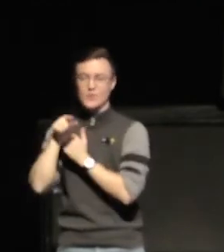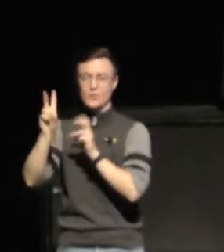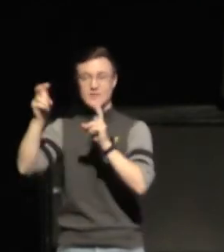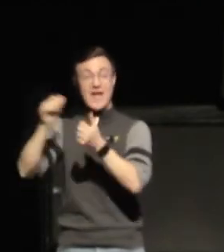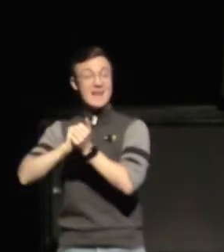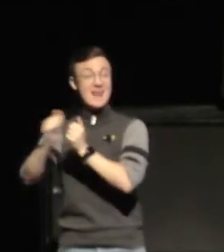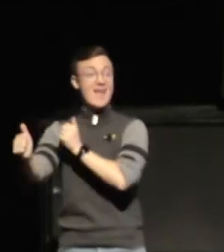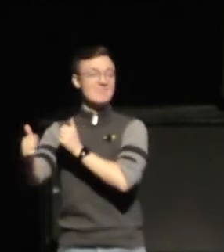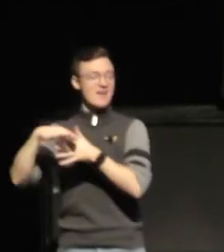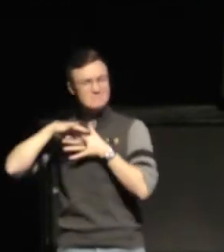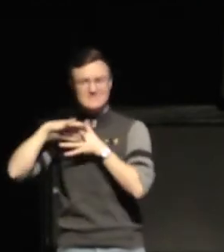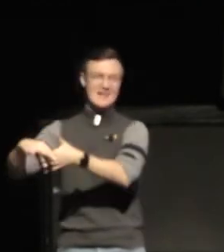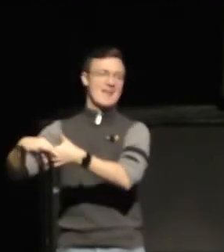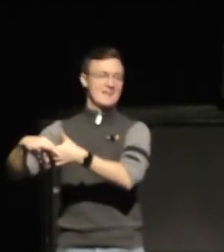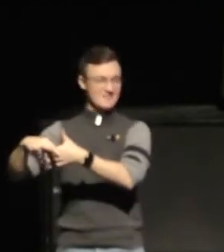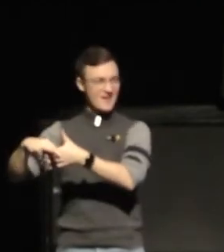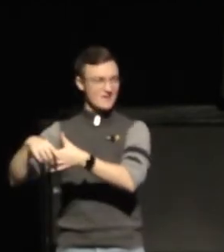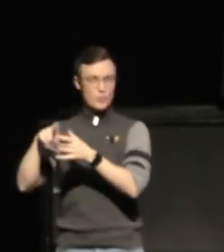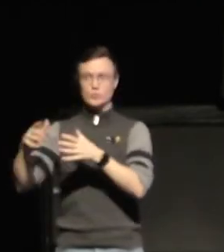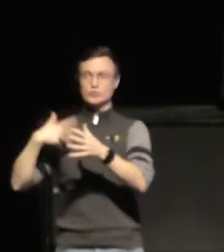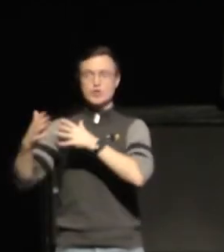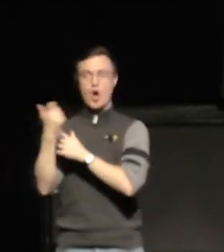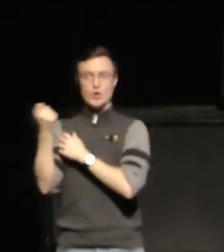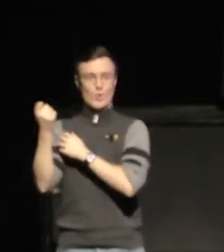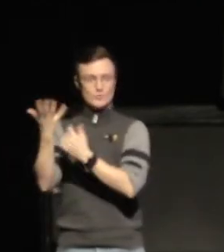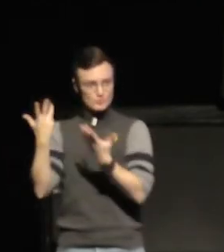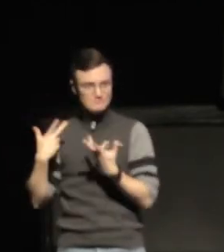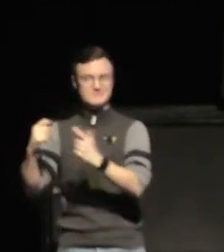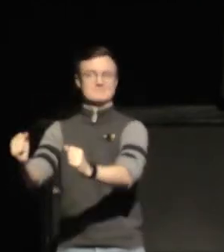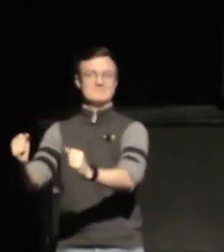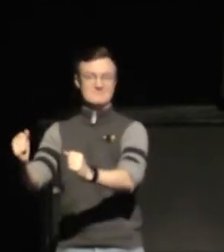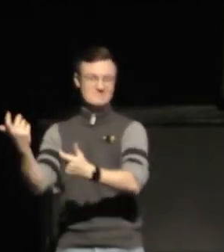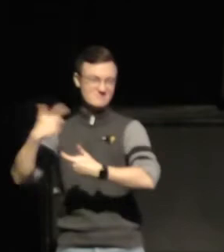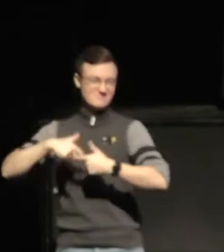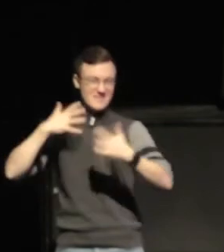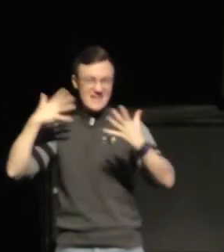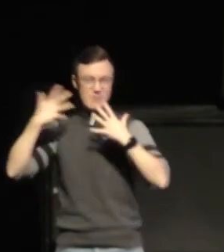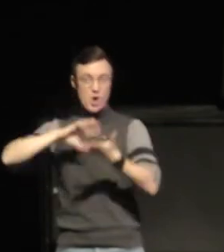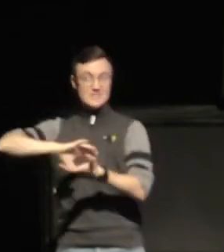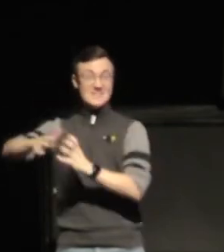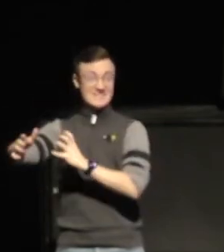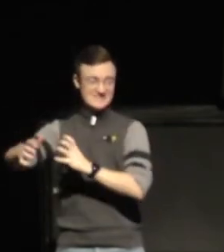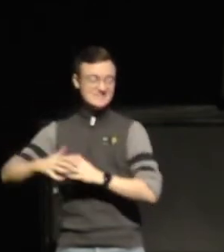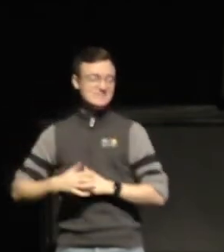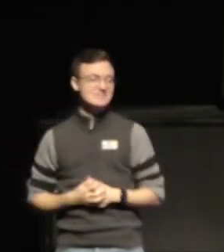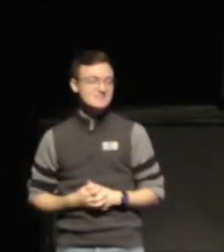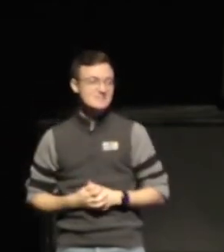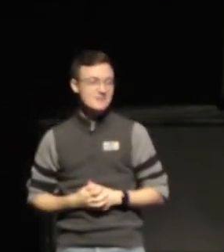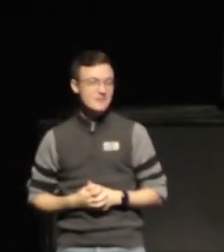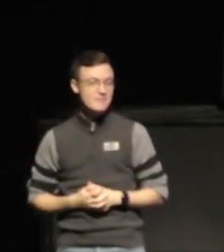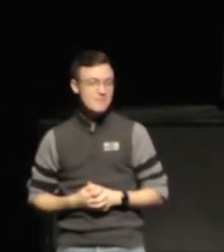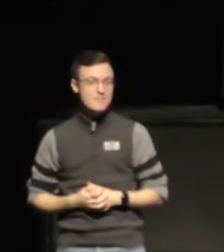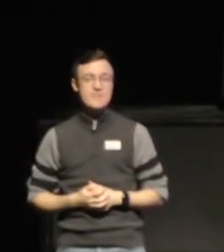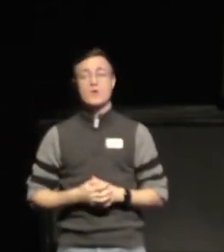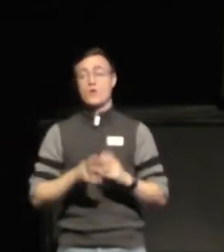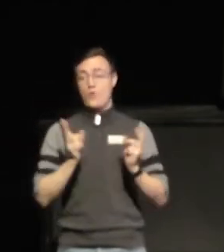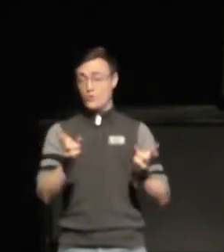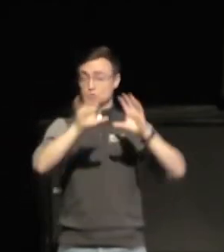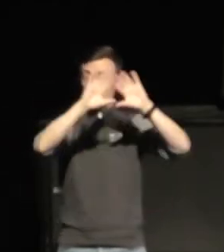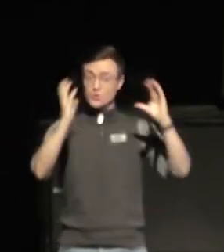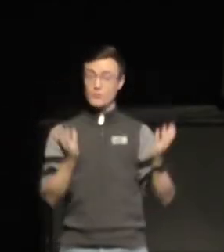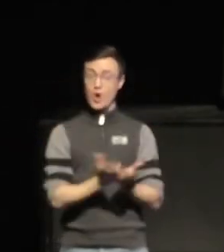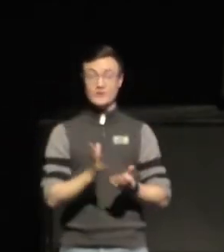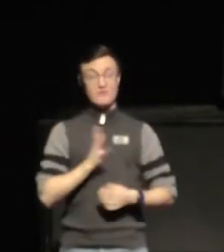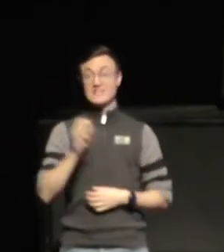as a leader, no, for doing something in this climate crisis. And